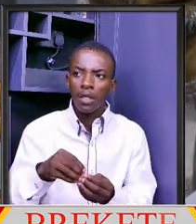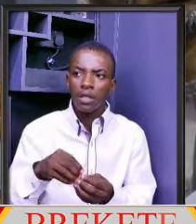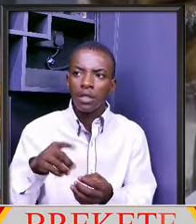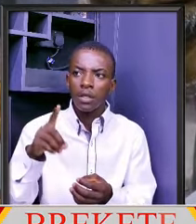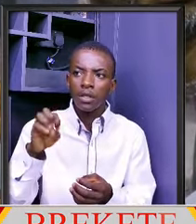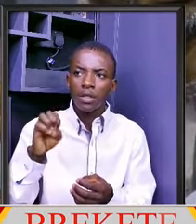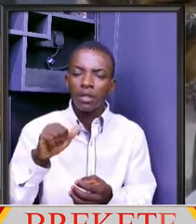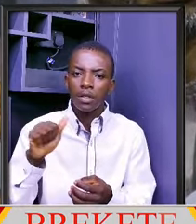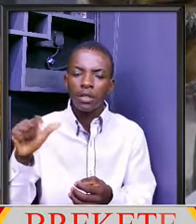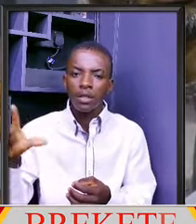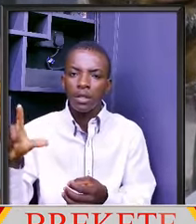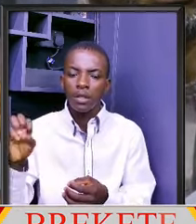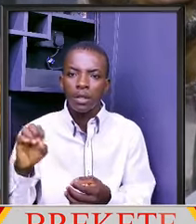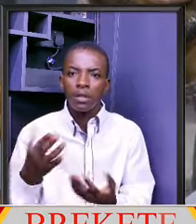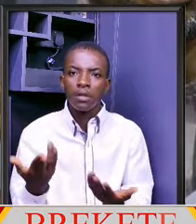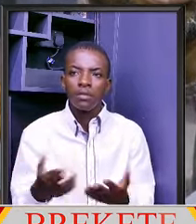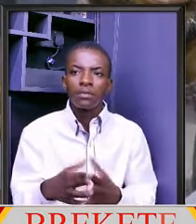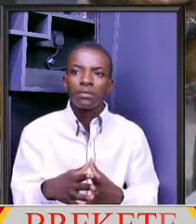dealer because he's the dealer.